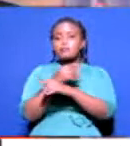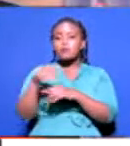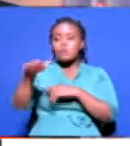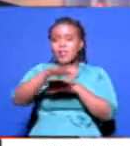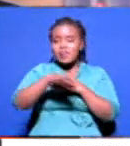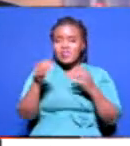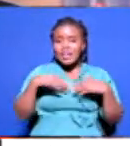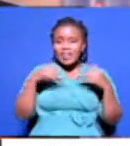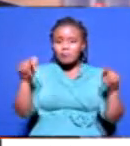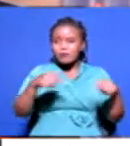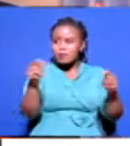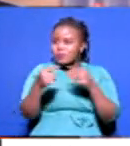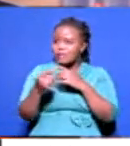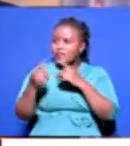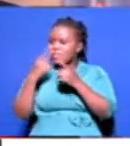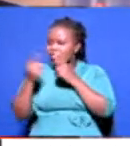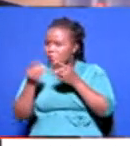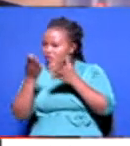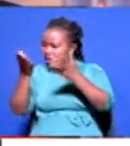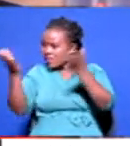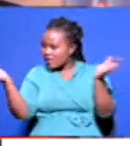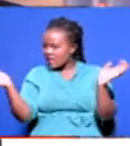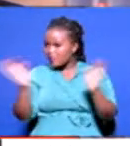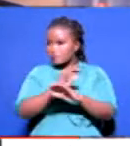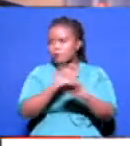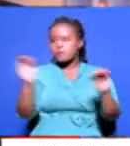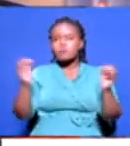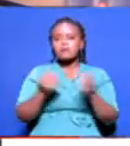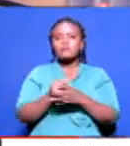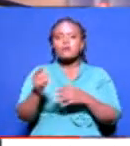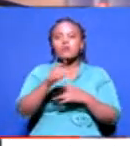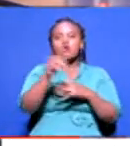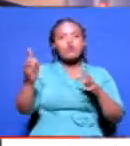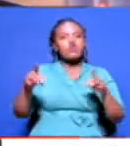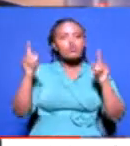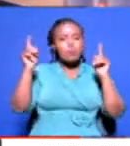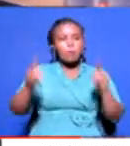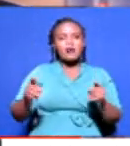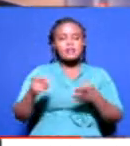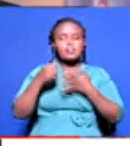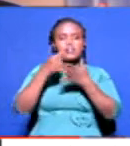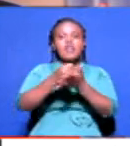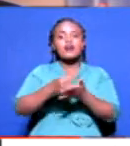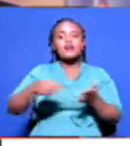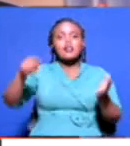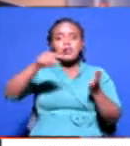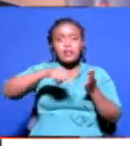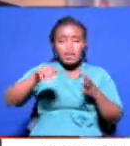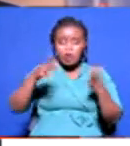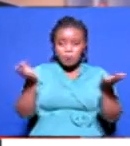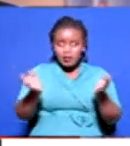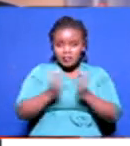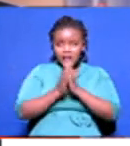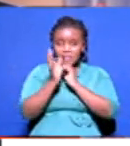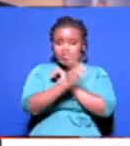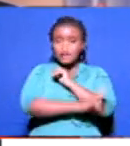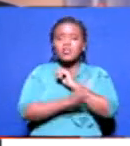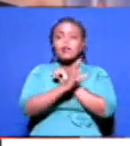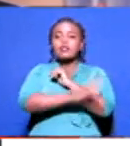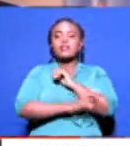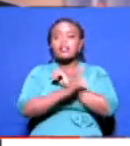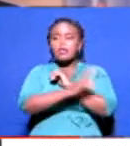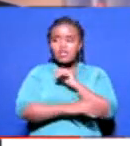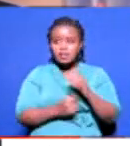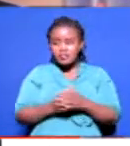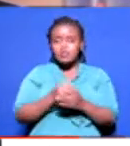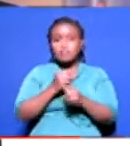country. You must assist us and this country in